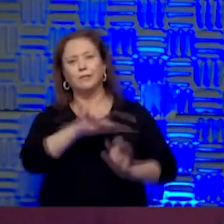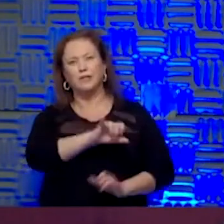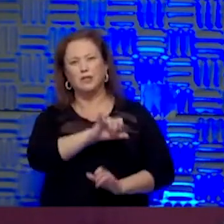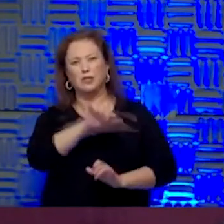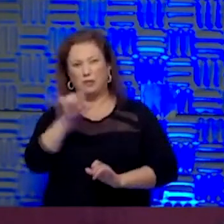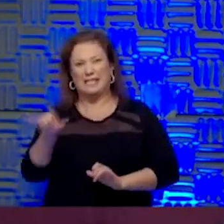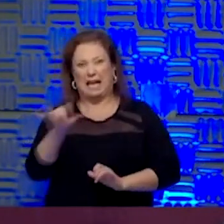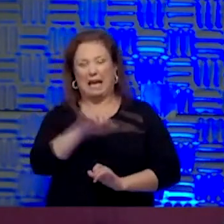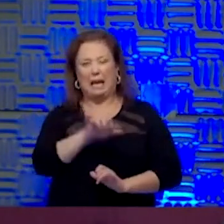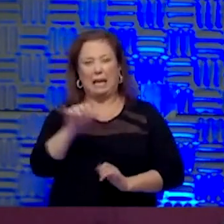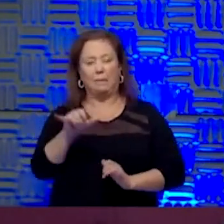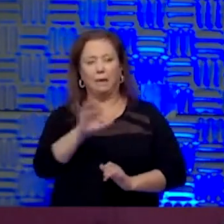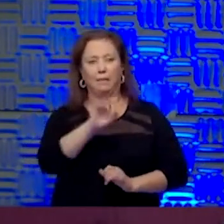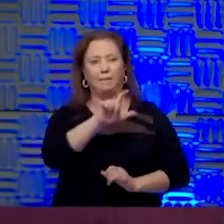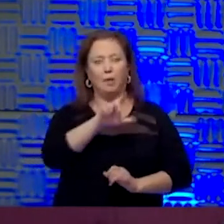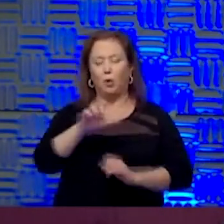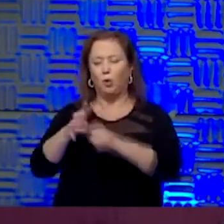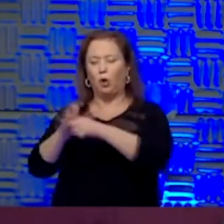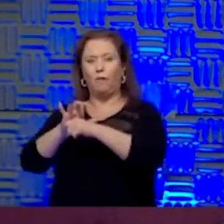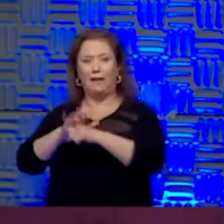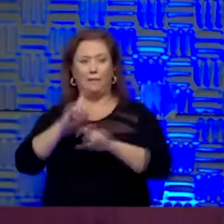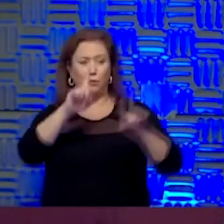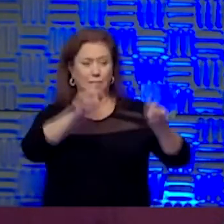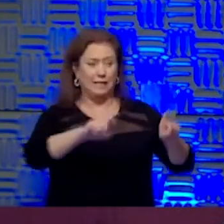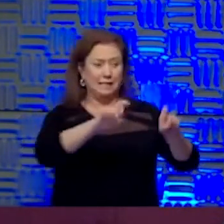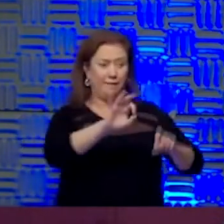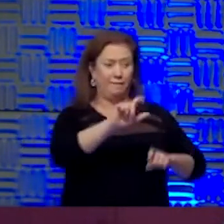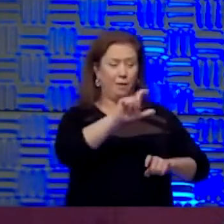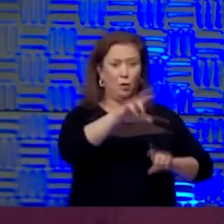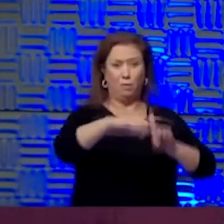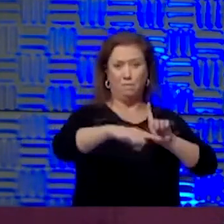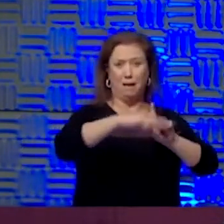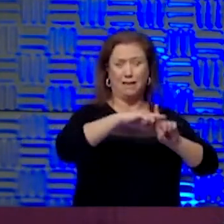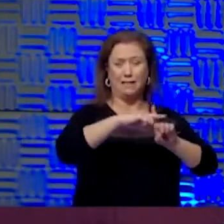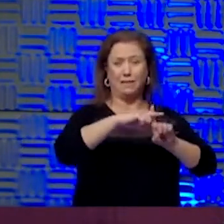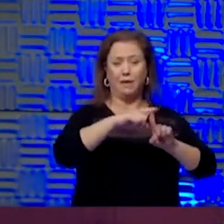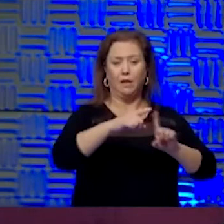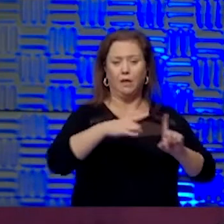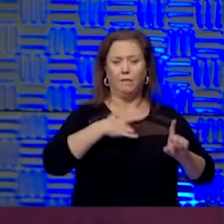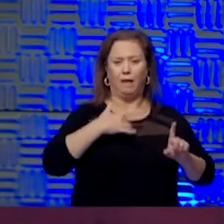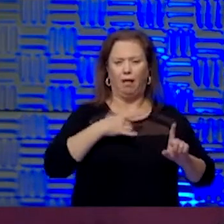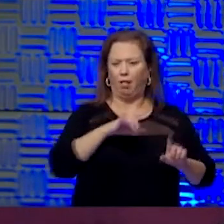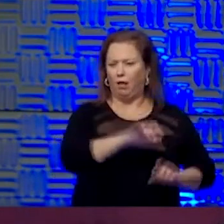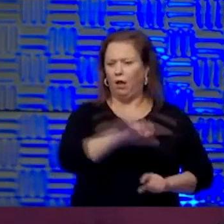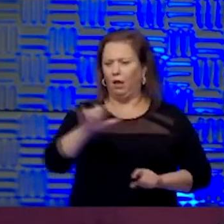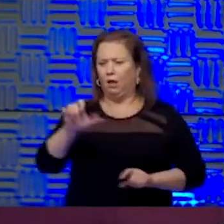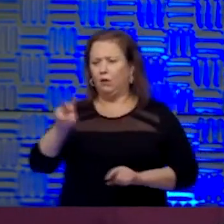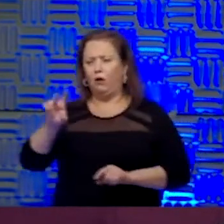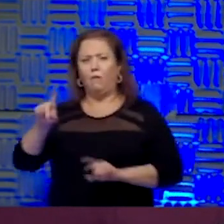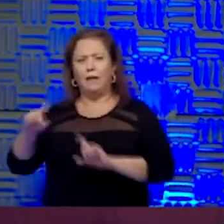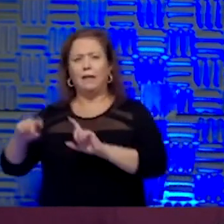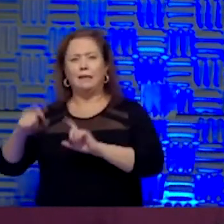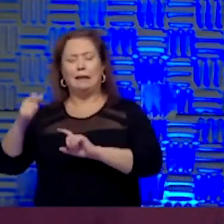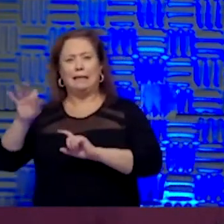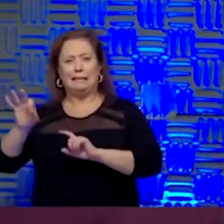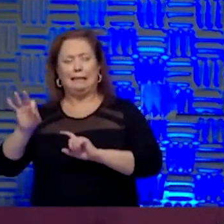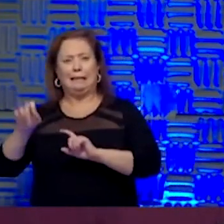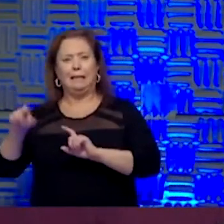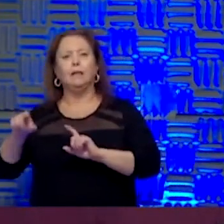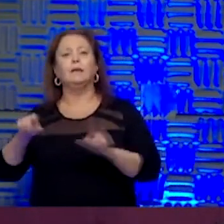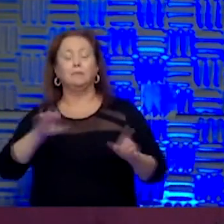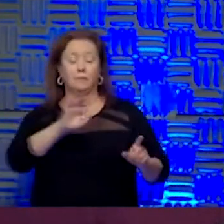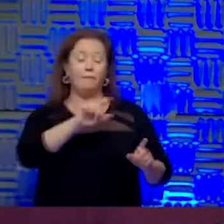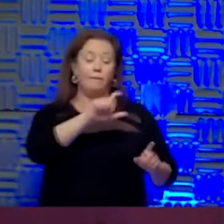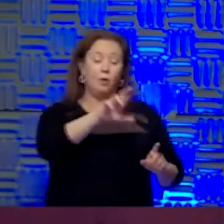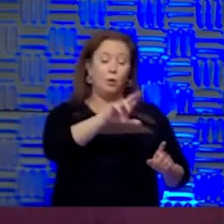pretty darn similar. So if you tested positive for the influenza and you think, well, I have symptoms of COVID-19, the reality is you had symptoms of influenza,